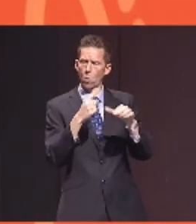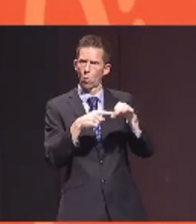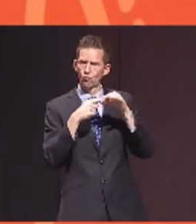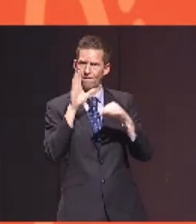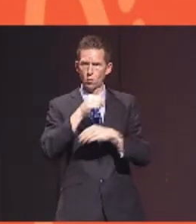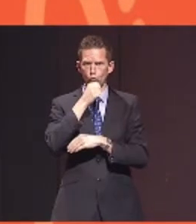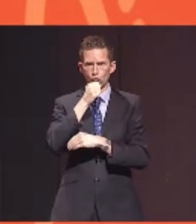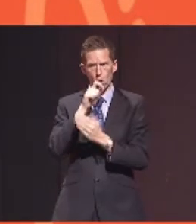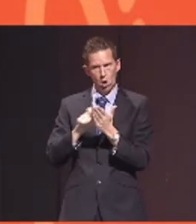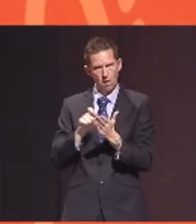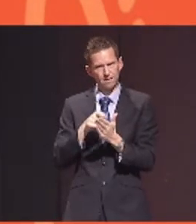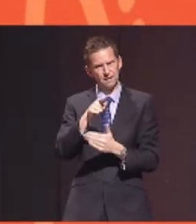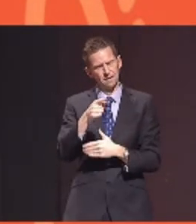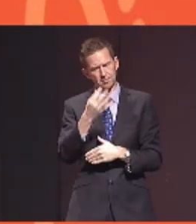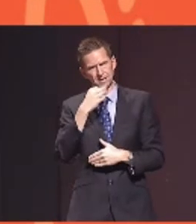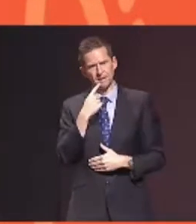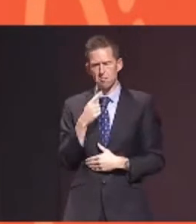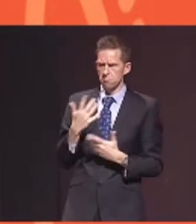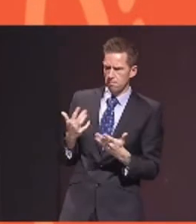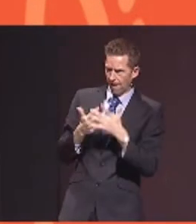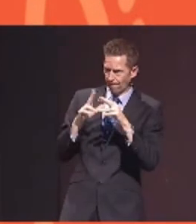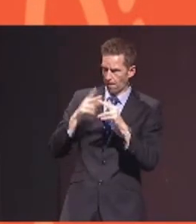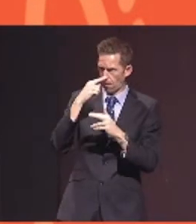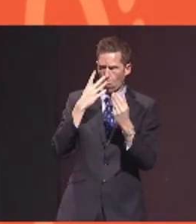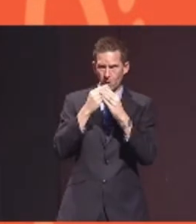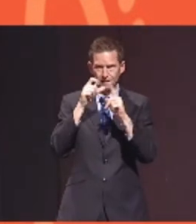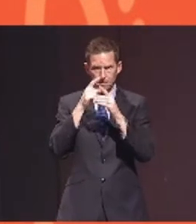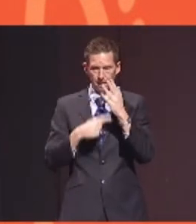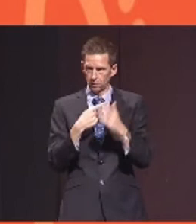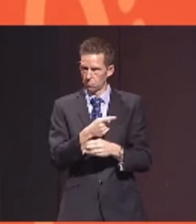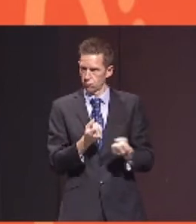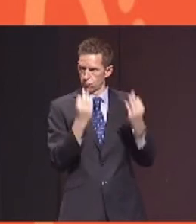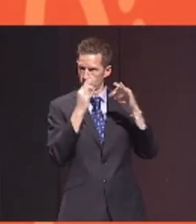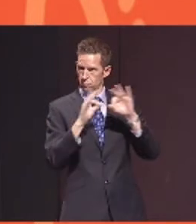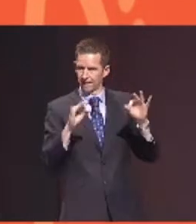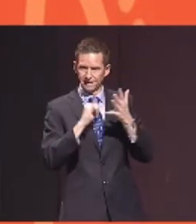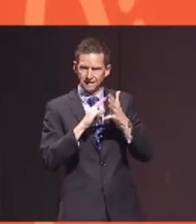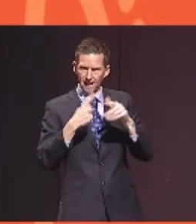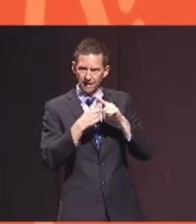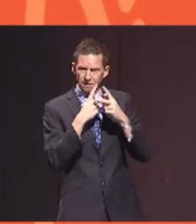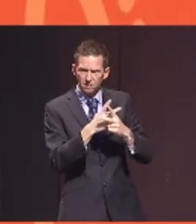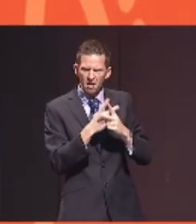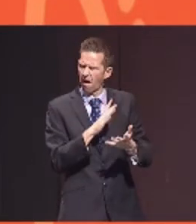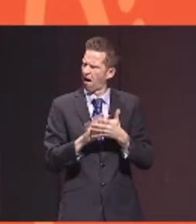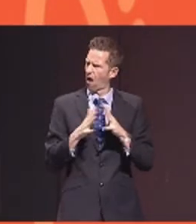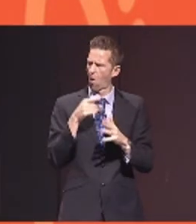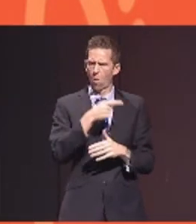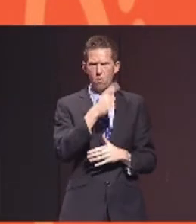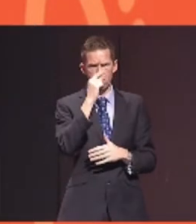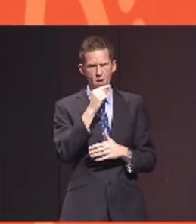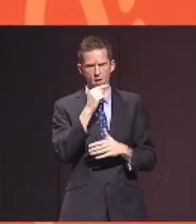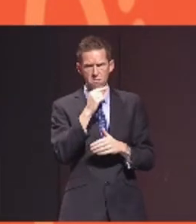from a journalist asking, but if people with disabilities don't have sex, how come they should be